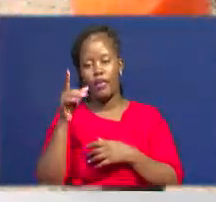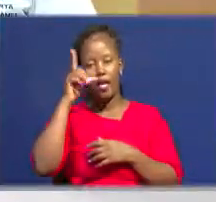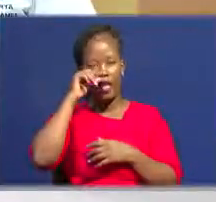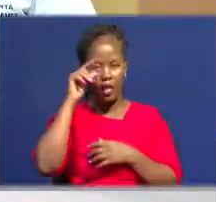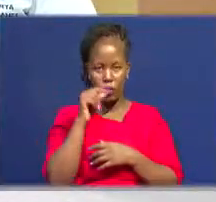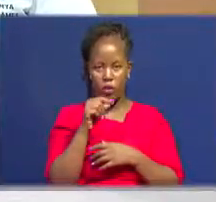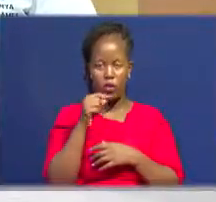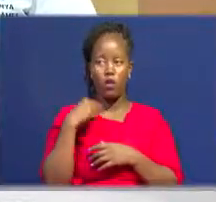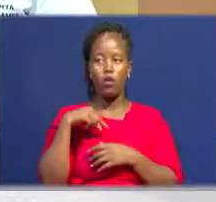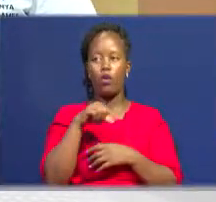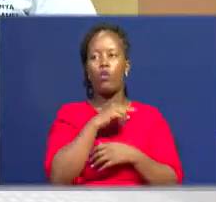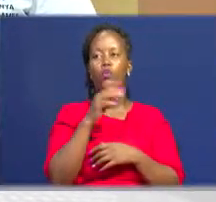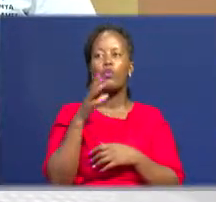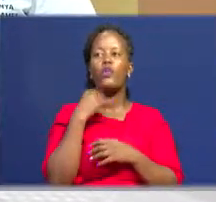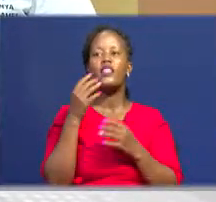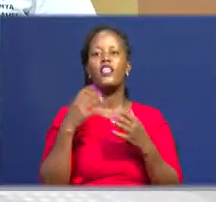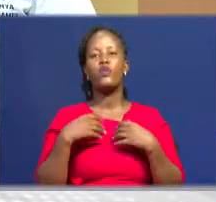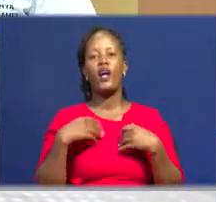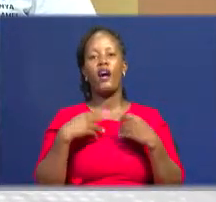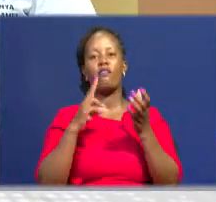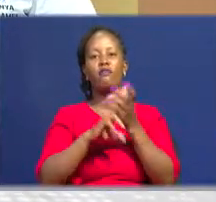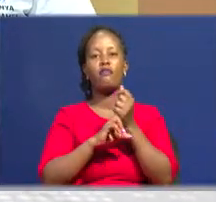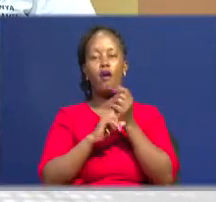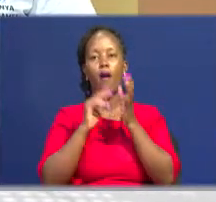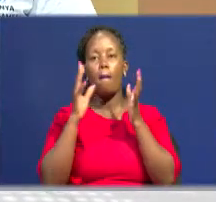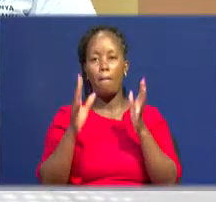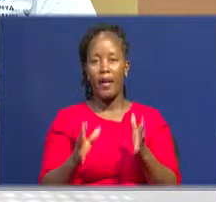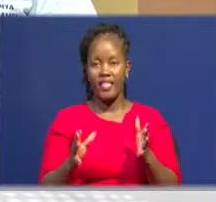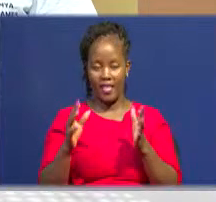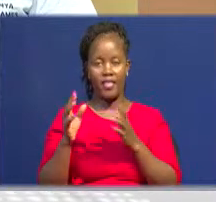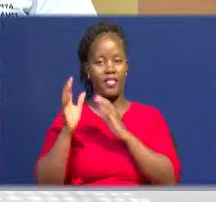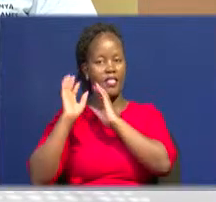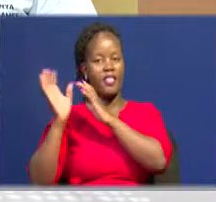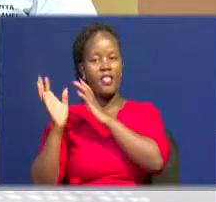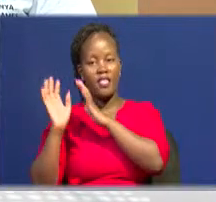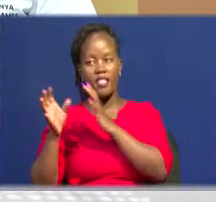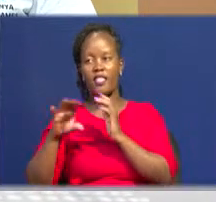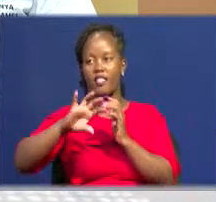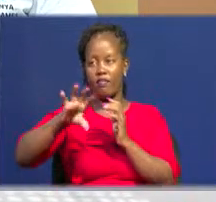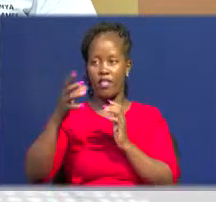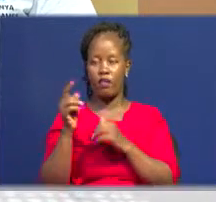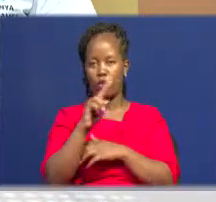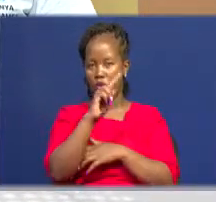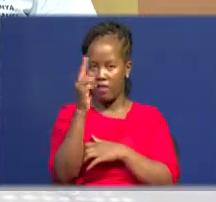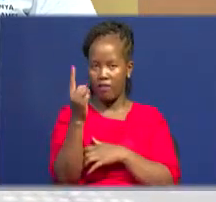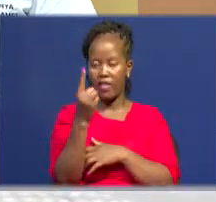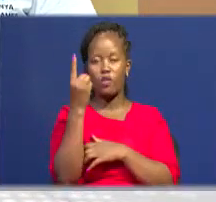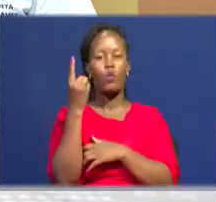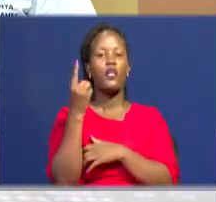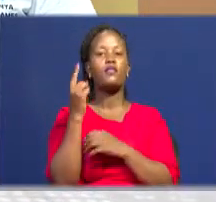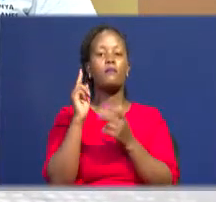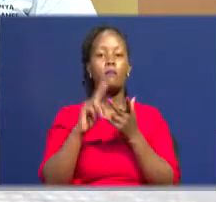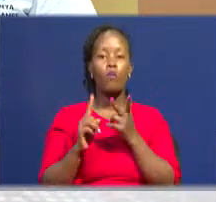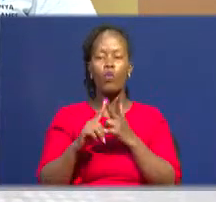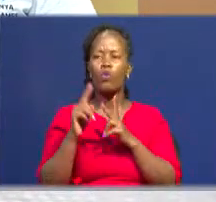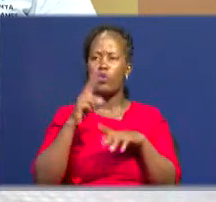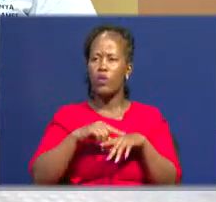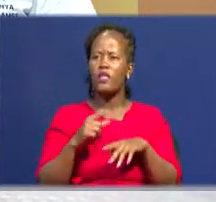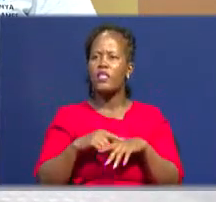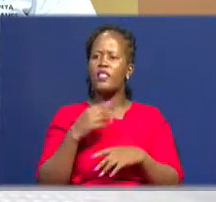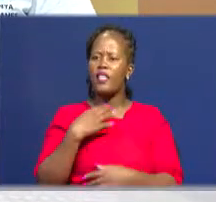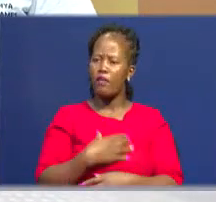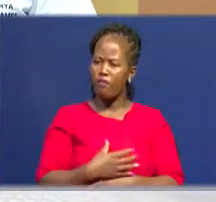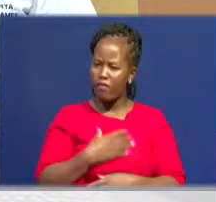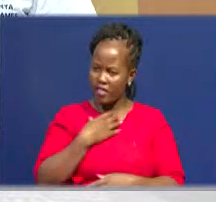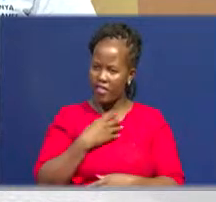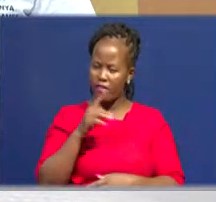and do the Kenya Beach Games, Kilifi was one of the counties that came forth. And when we went and visited Buntwani, we saw that it fits what we want